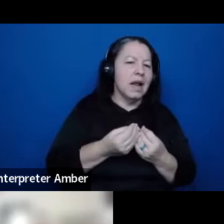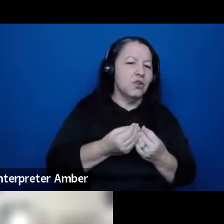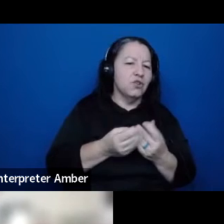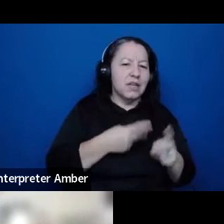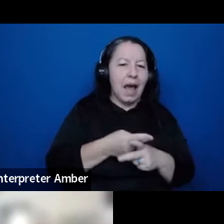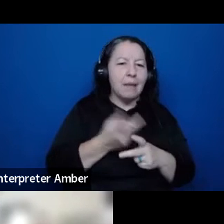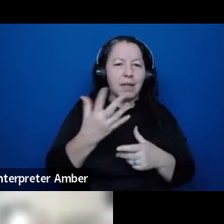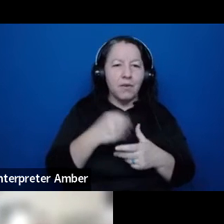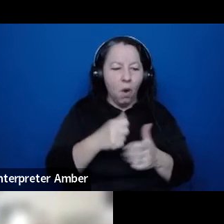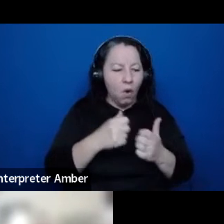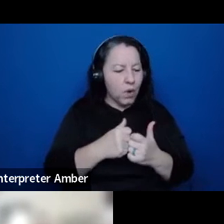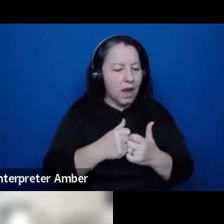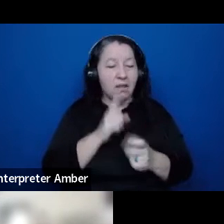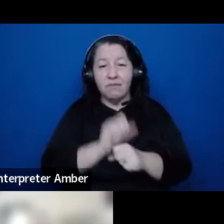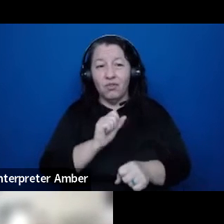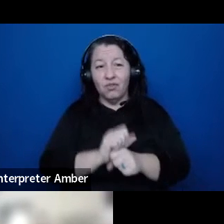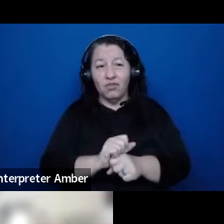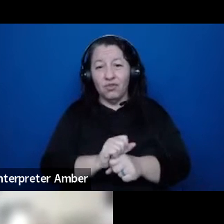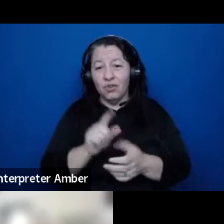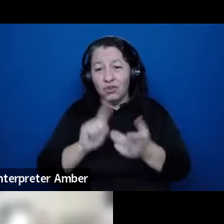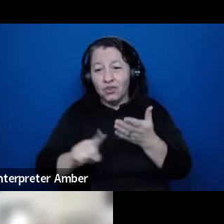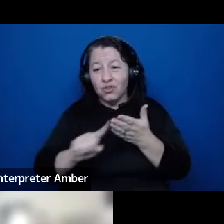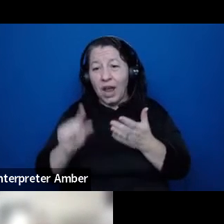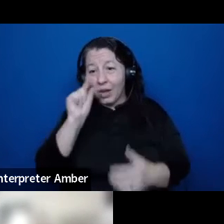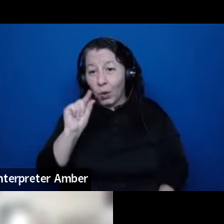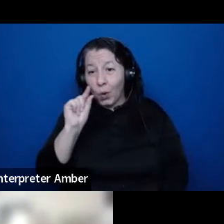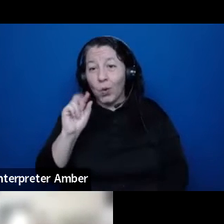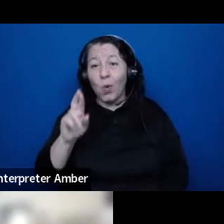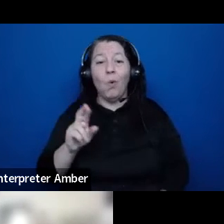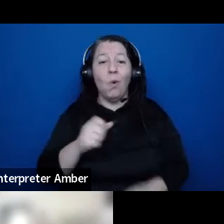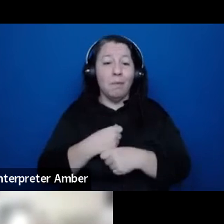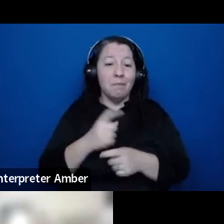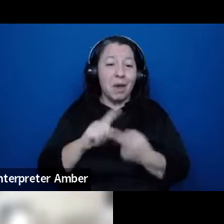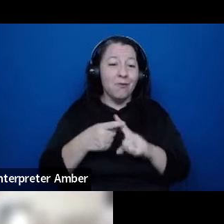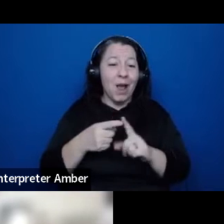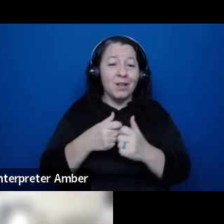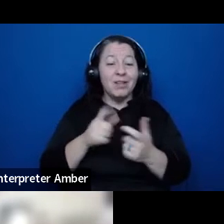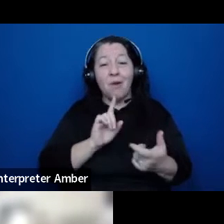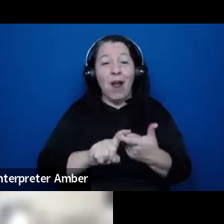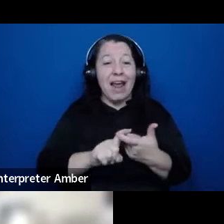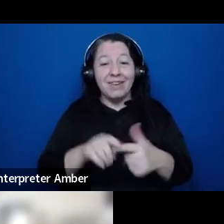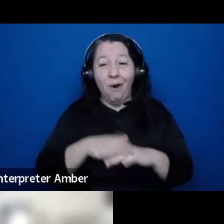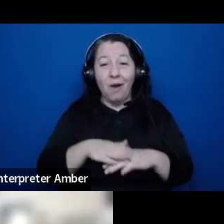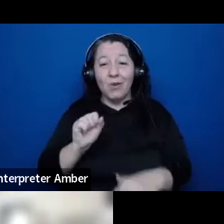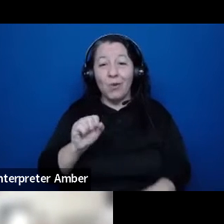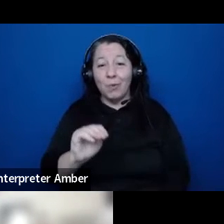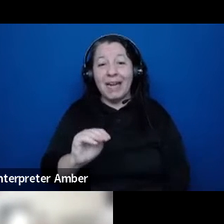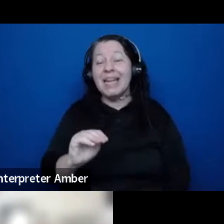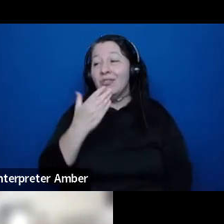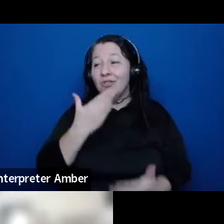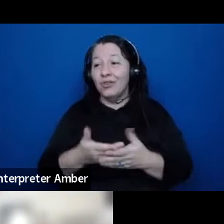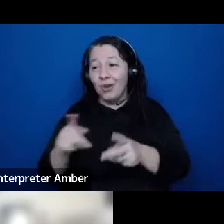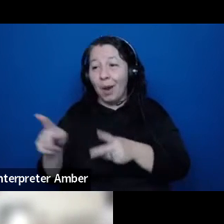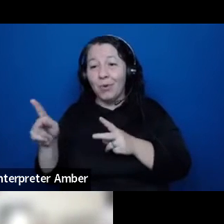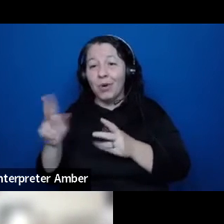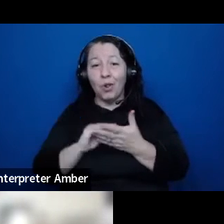And certainly Googling them or jumping on, making friends with them on their social media is a good opportunity to learn more about what they're